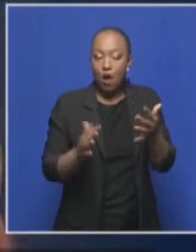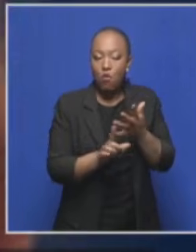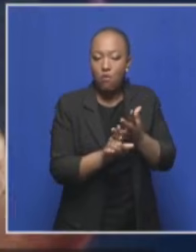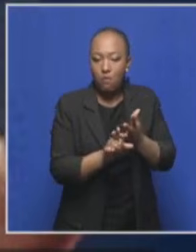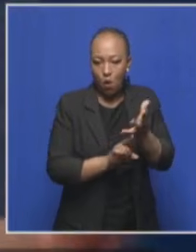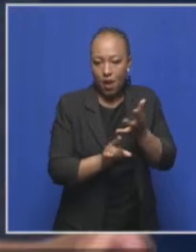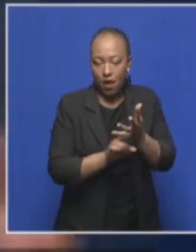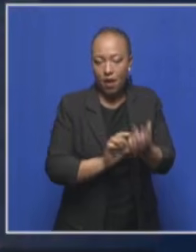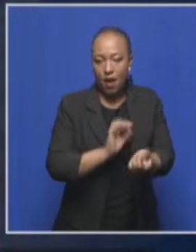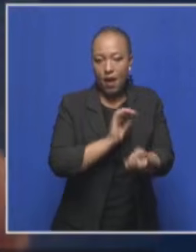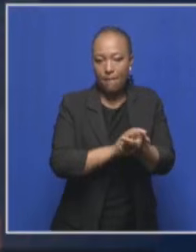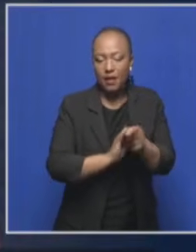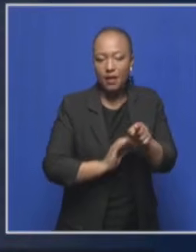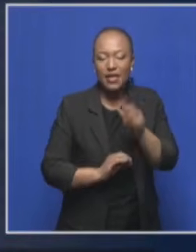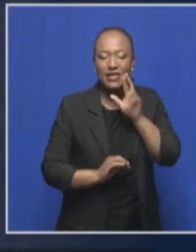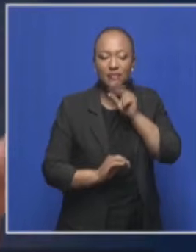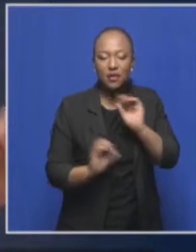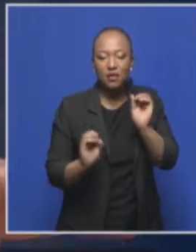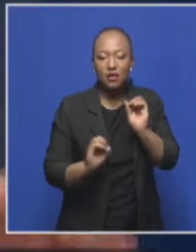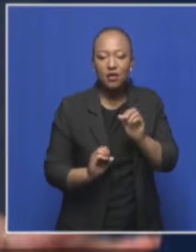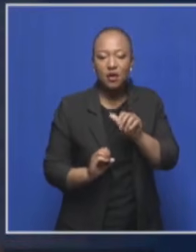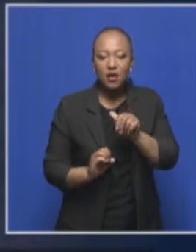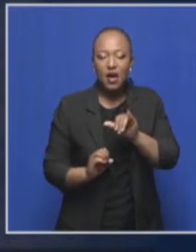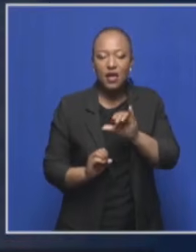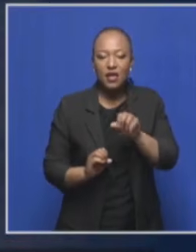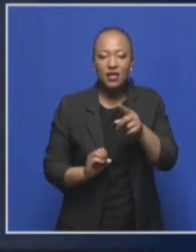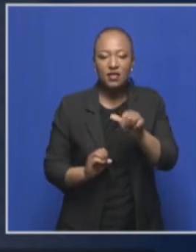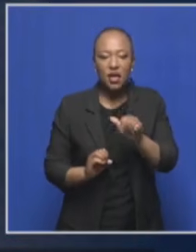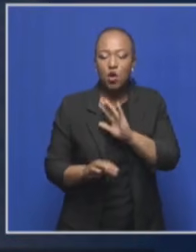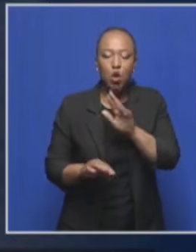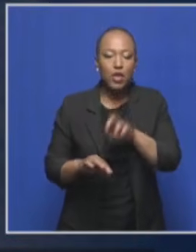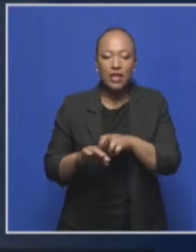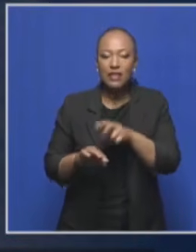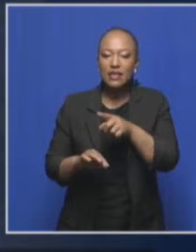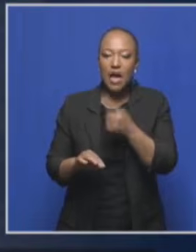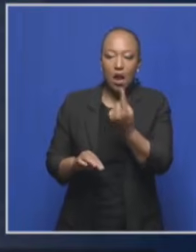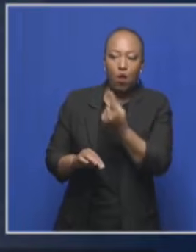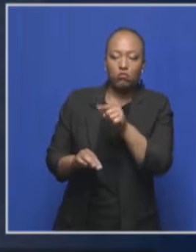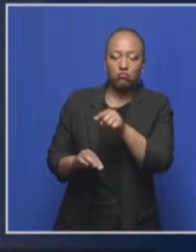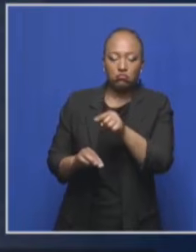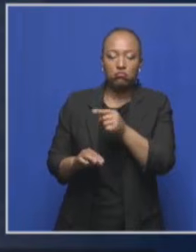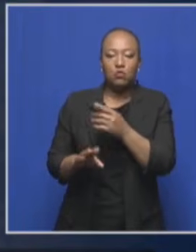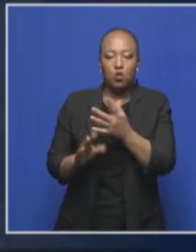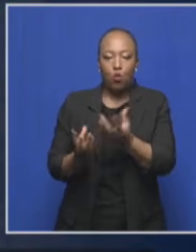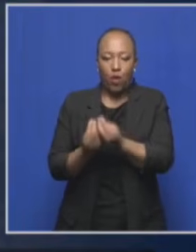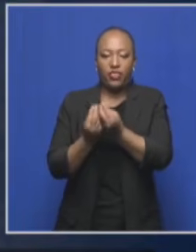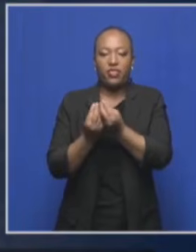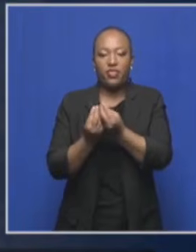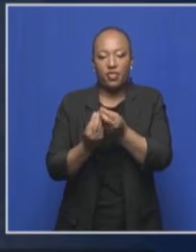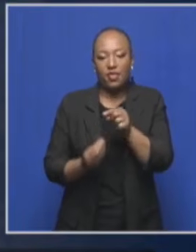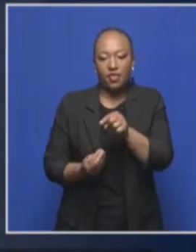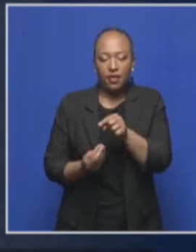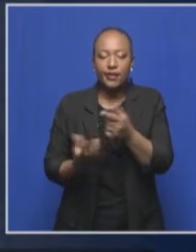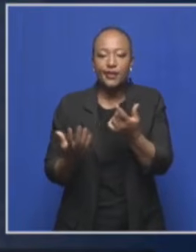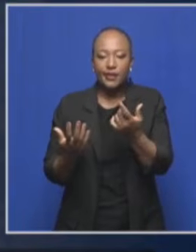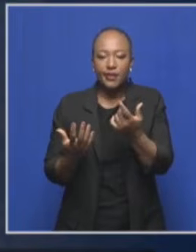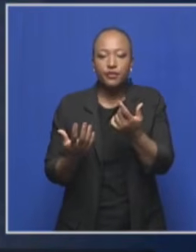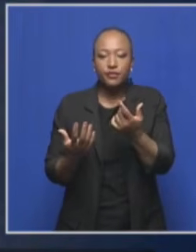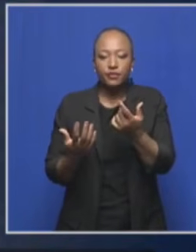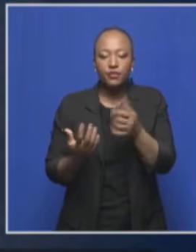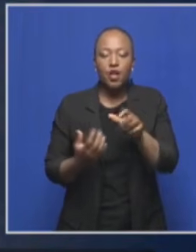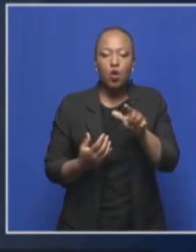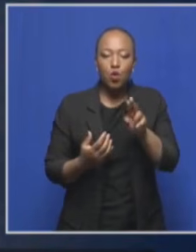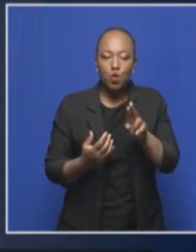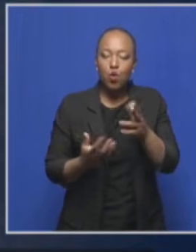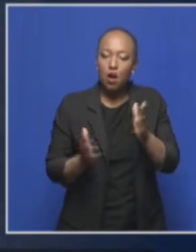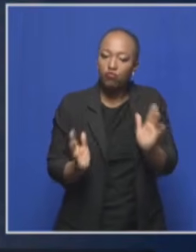then grows and nobody speaks up. So when Aisha says, it's okay, you don't have to deal with this alone, then we am able to really get Lou to speak